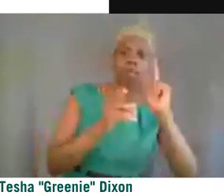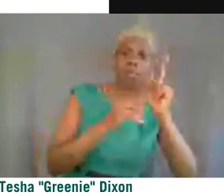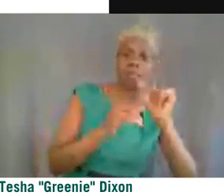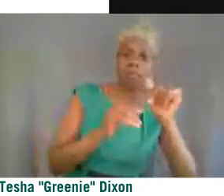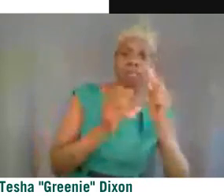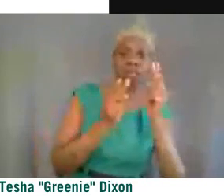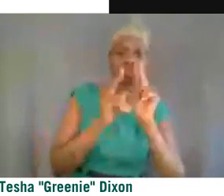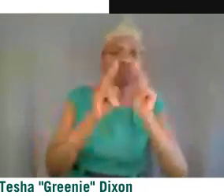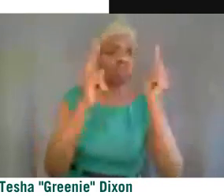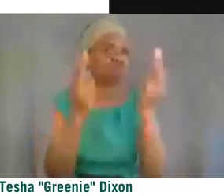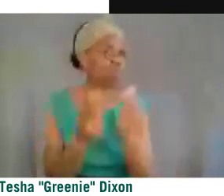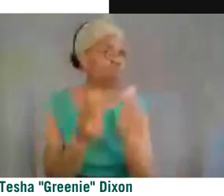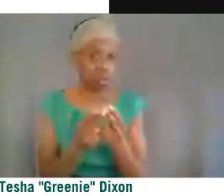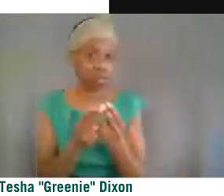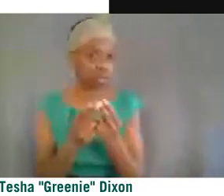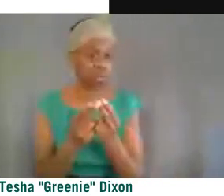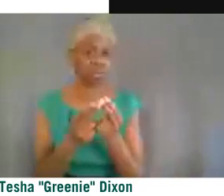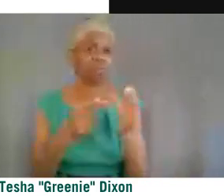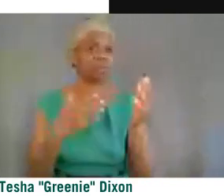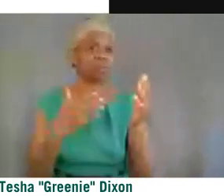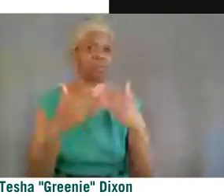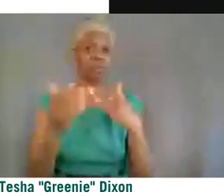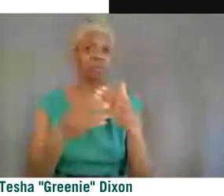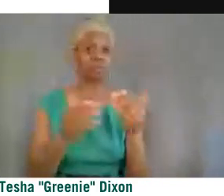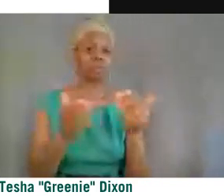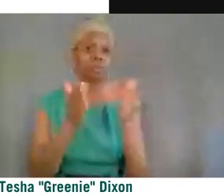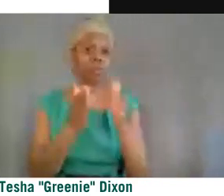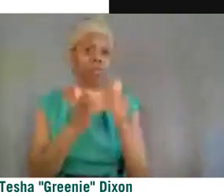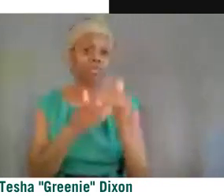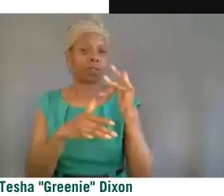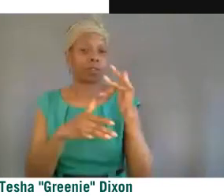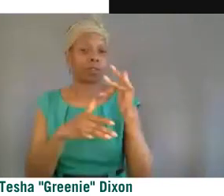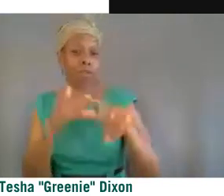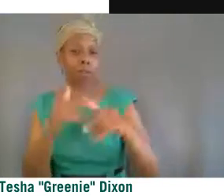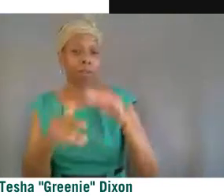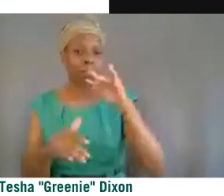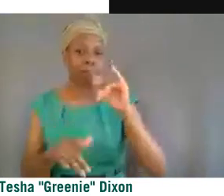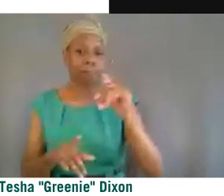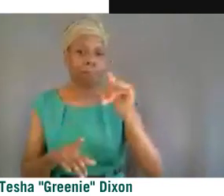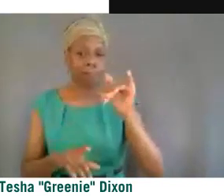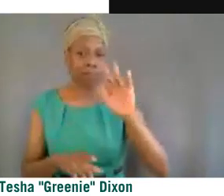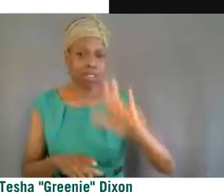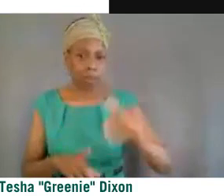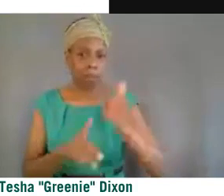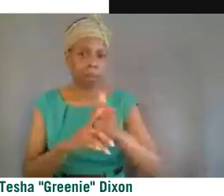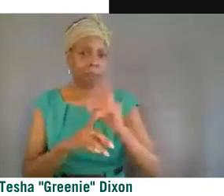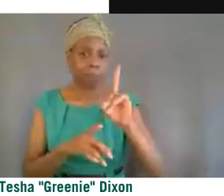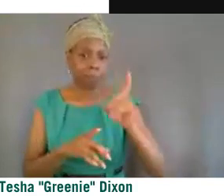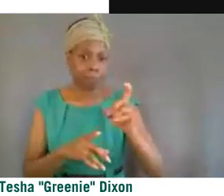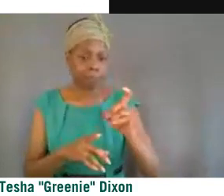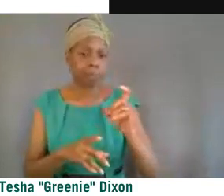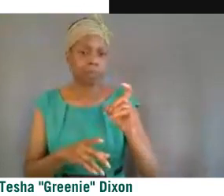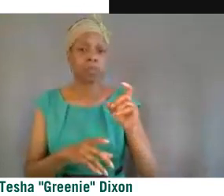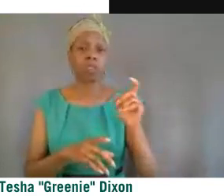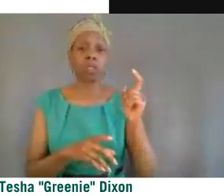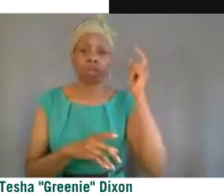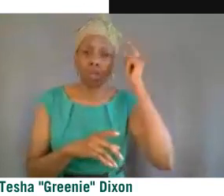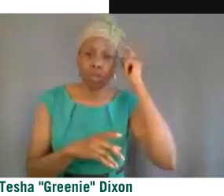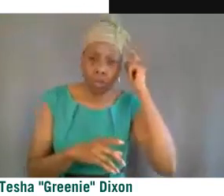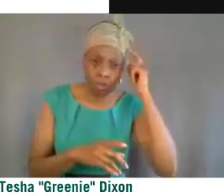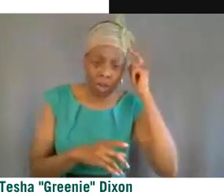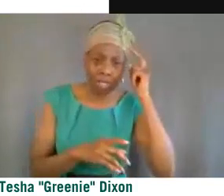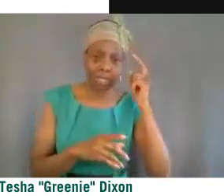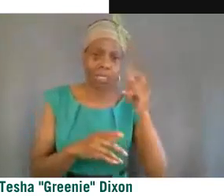Oftentimes, particularly early on when a child is being diagnosed, a neurologist plays a very important role in watching